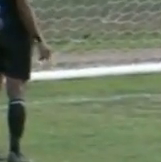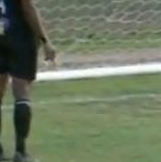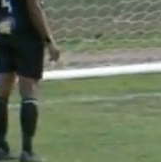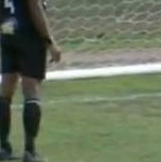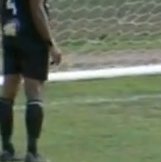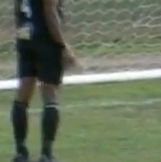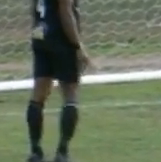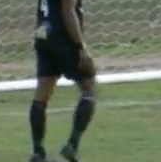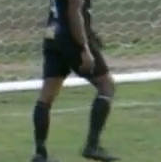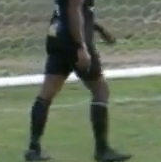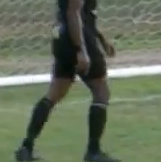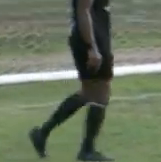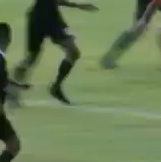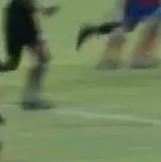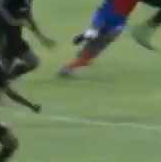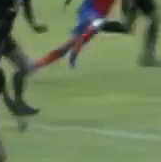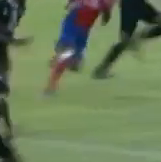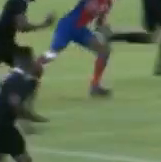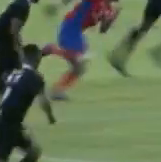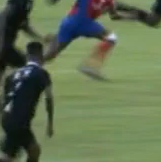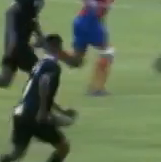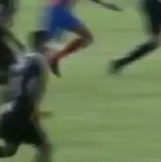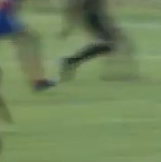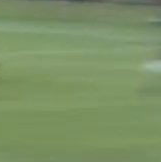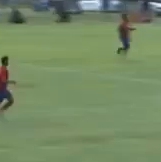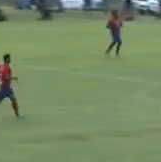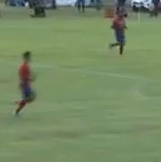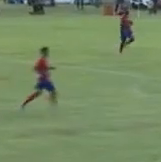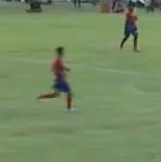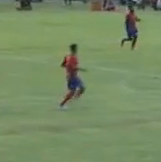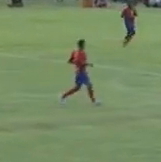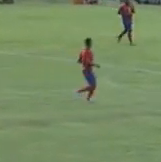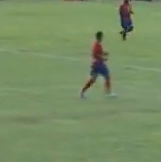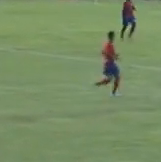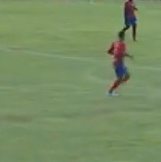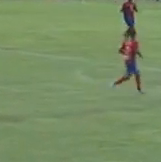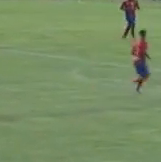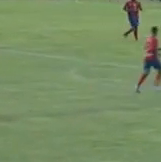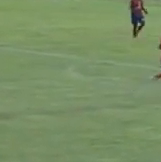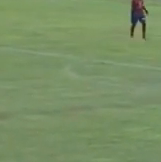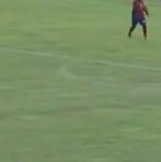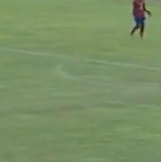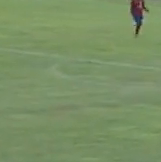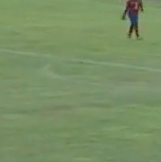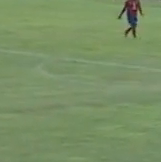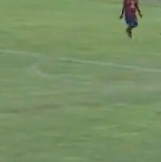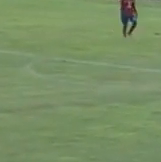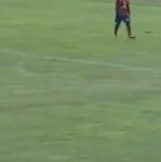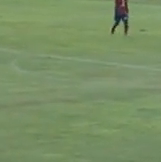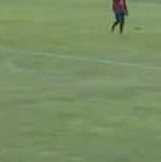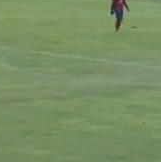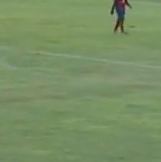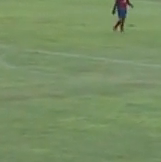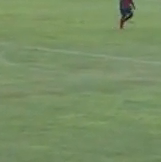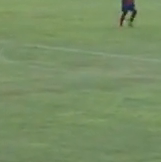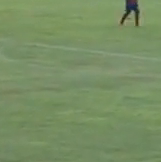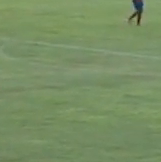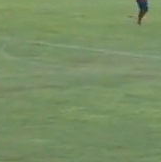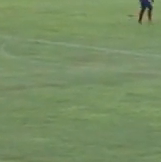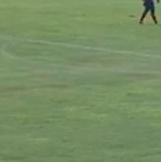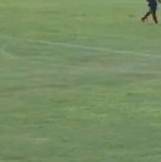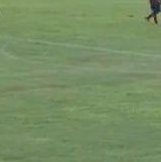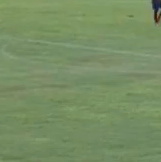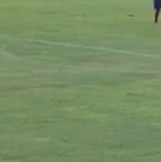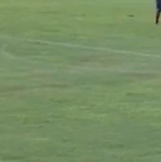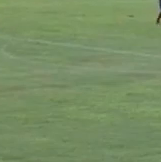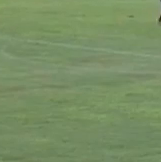they needed Apisai Smith. And you've seen as Sola Wanga now gets another chance, playing it back squares in again. Sanela Wanga needs Abu Zaid, and Abu